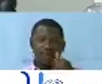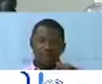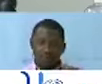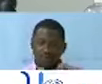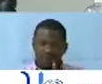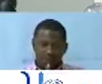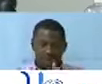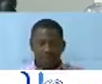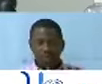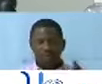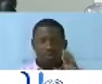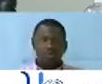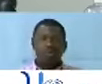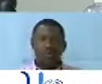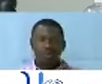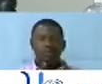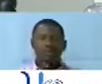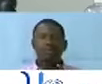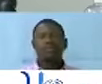these